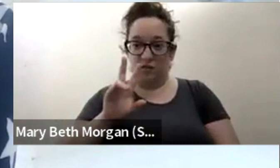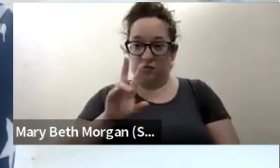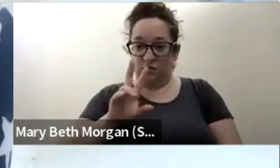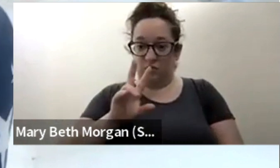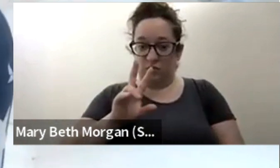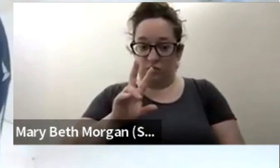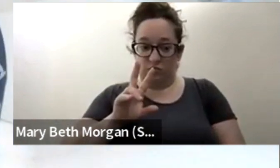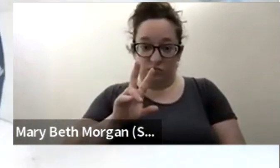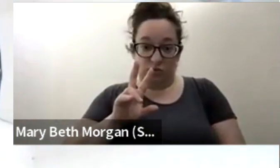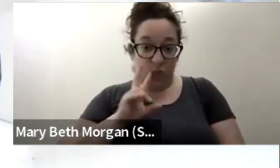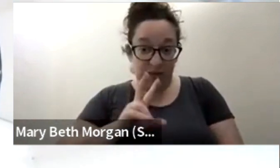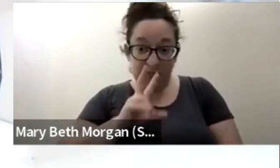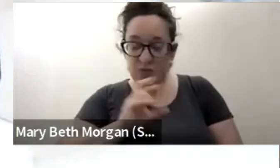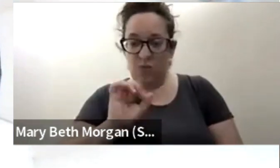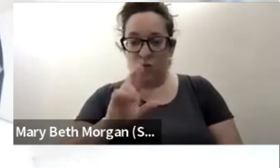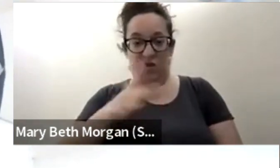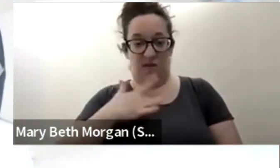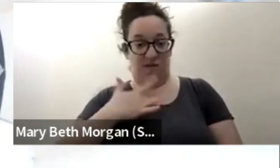you know,